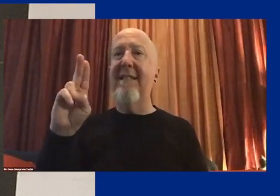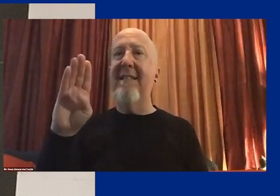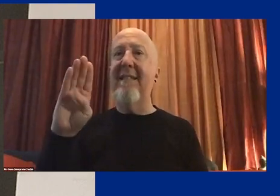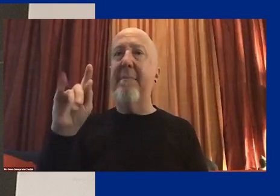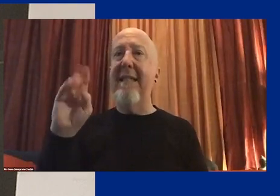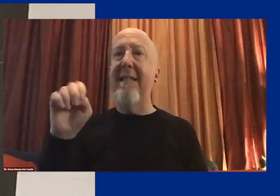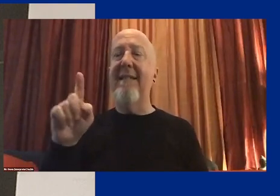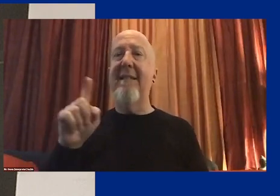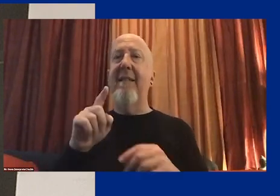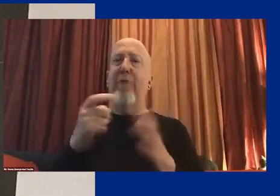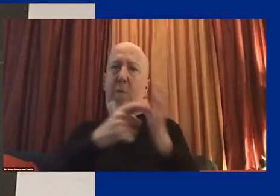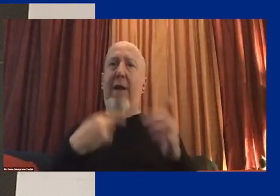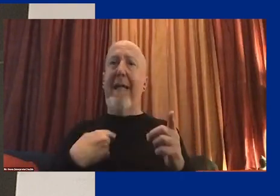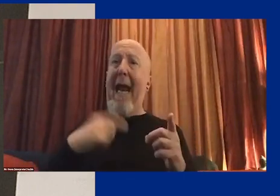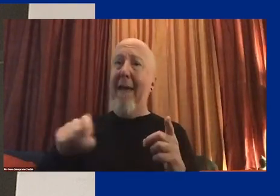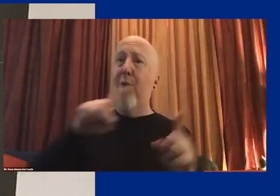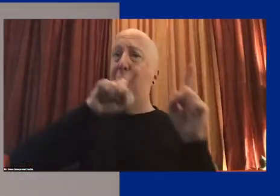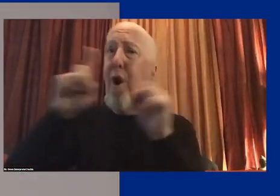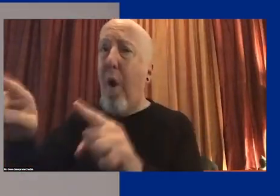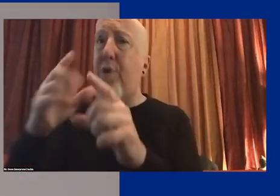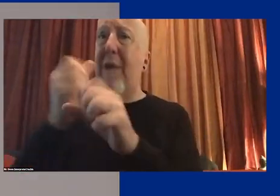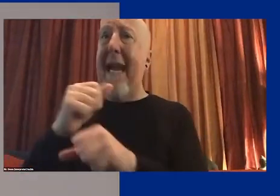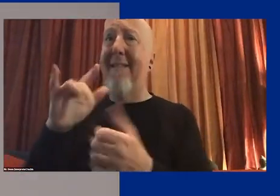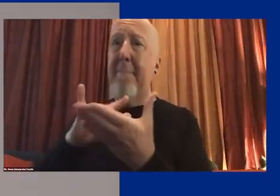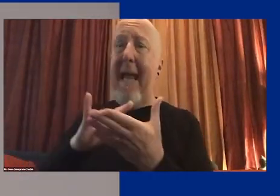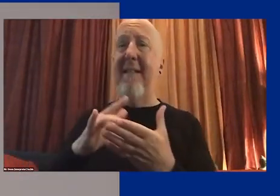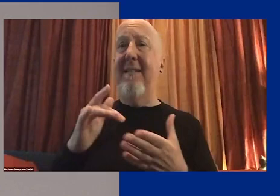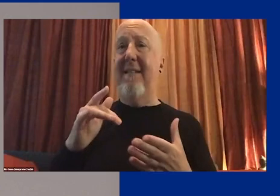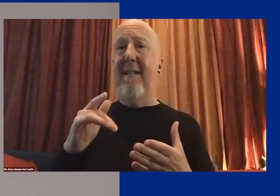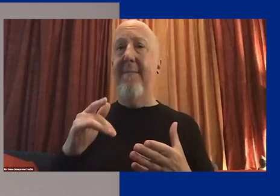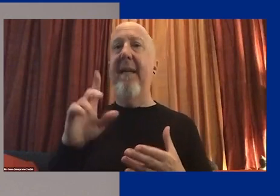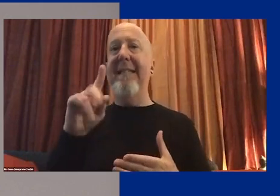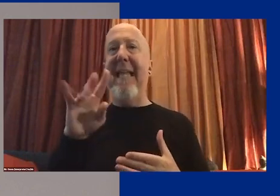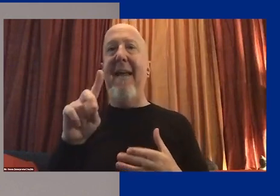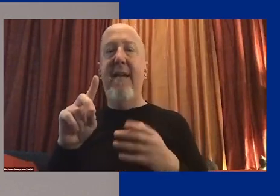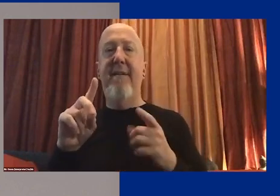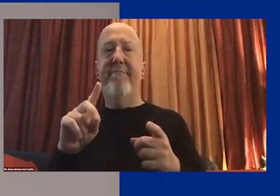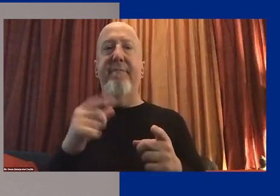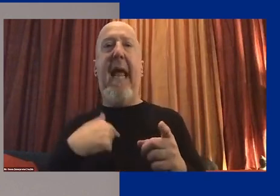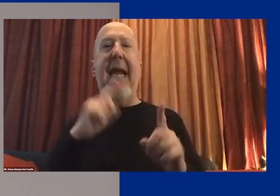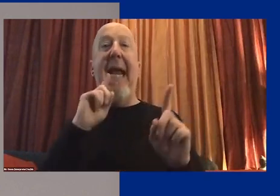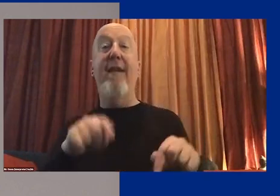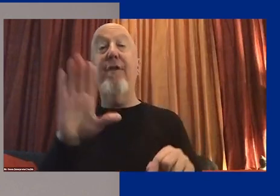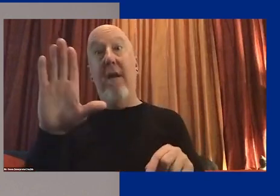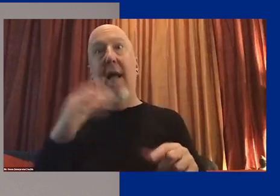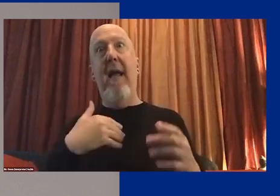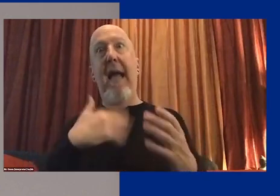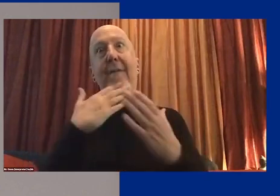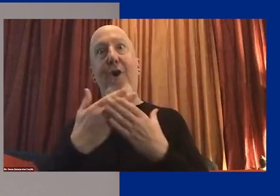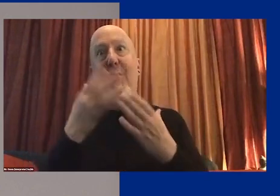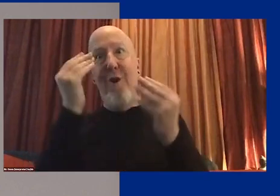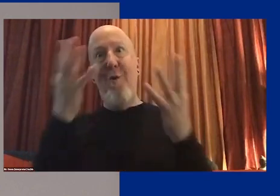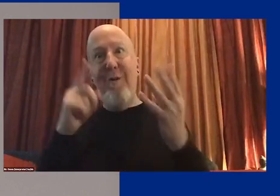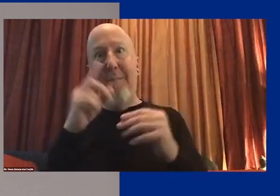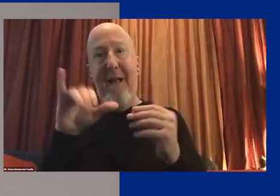How about David? Hi, this is David. Yeah, I can answer that. So there's good news here. A lot